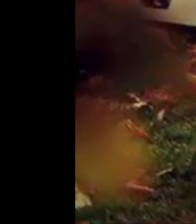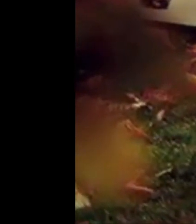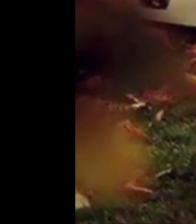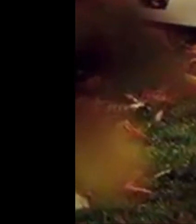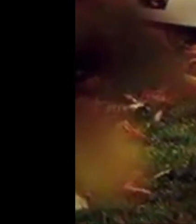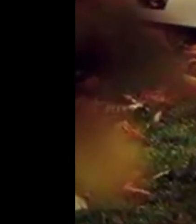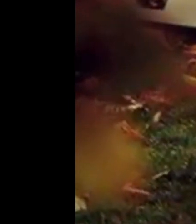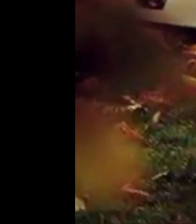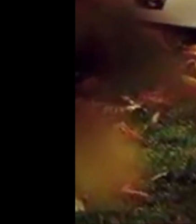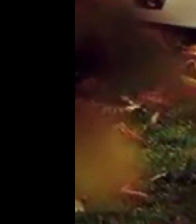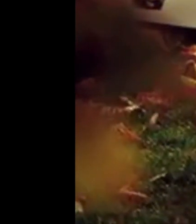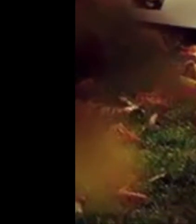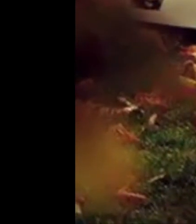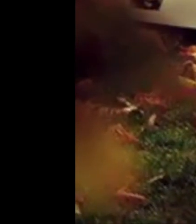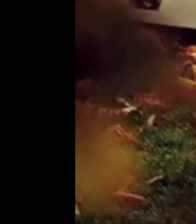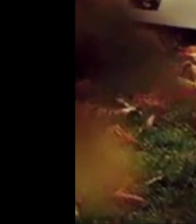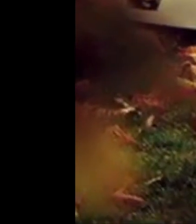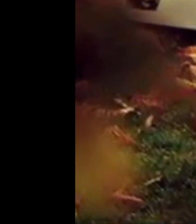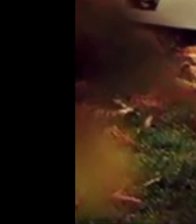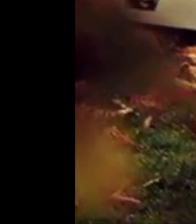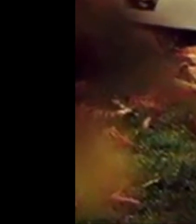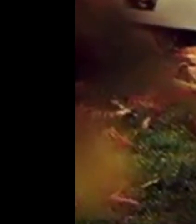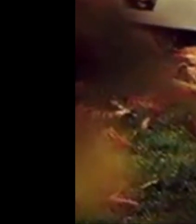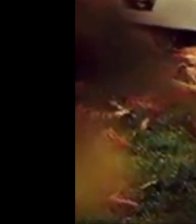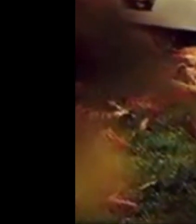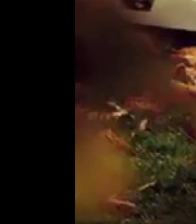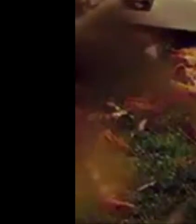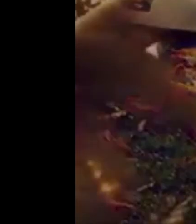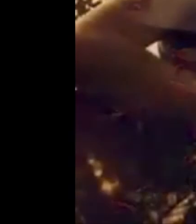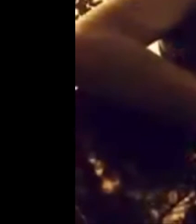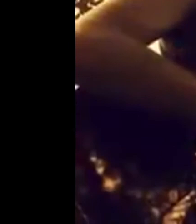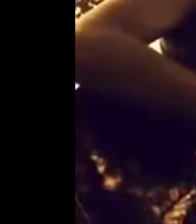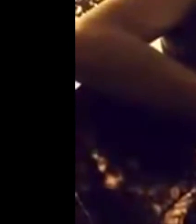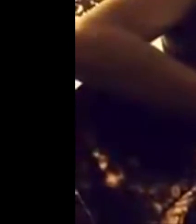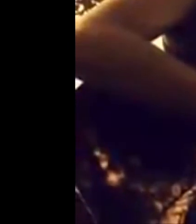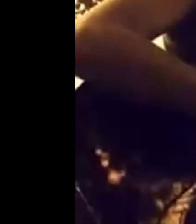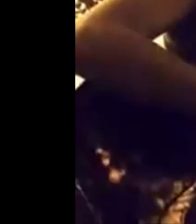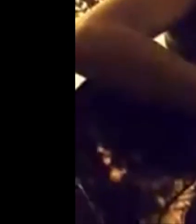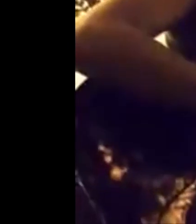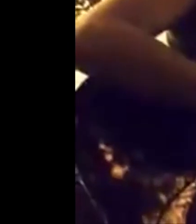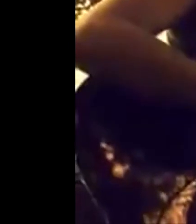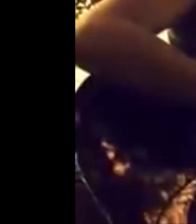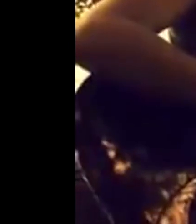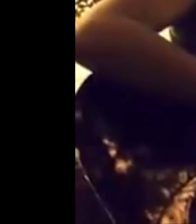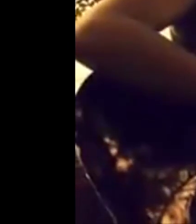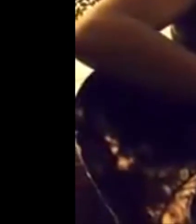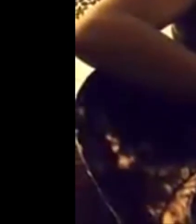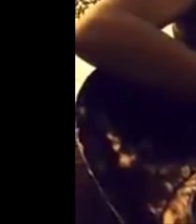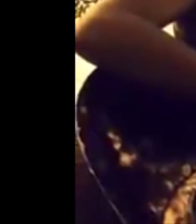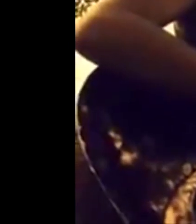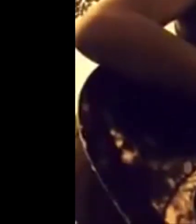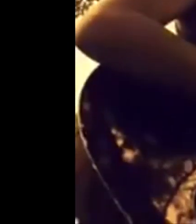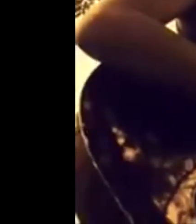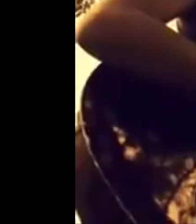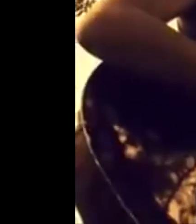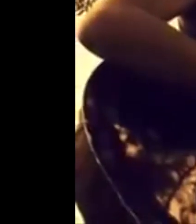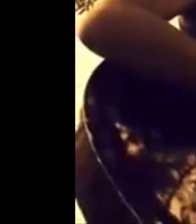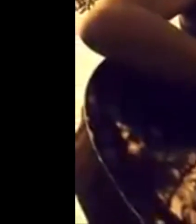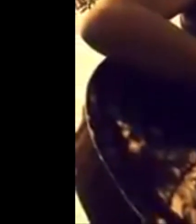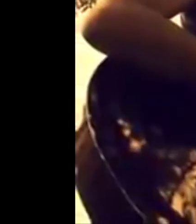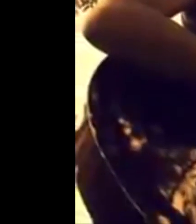Nothing moves my soul like the sound of a good old rock and roll lullaby."